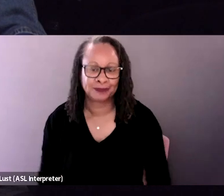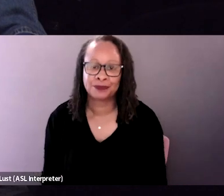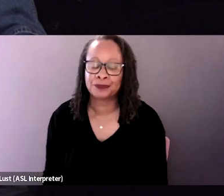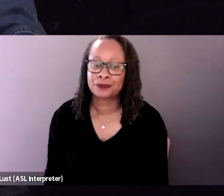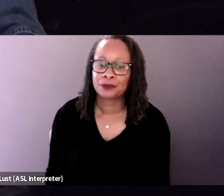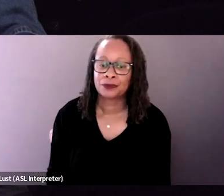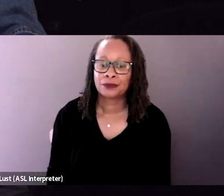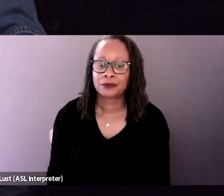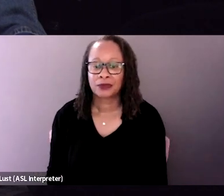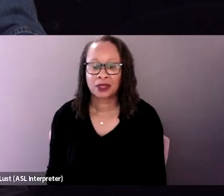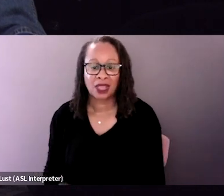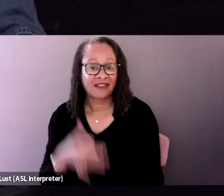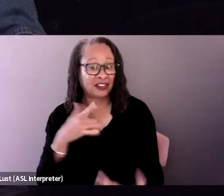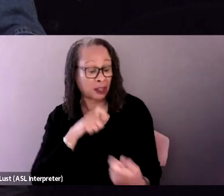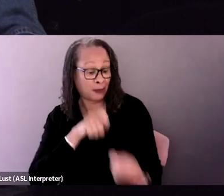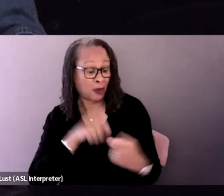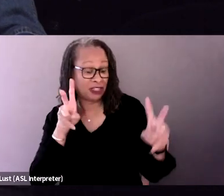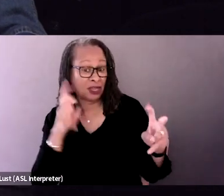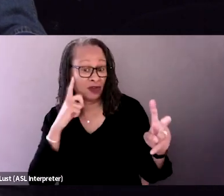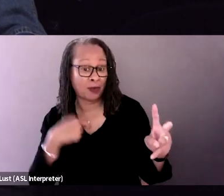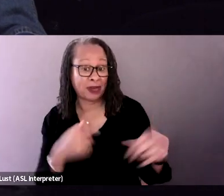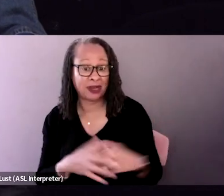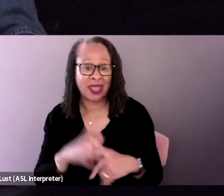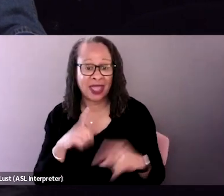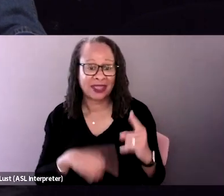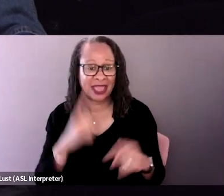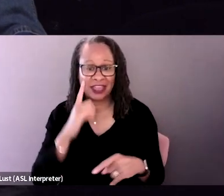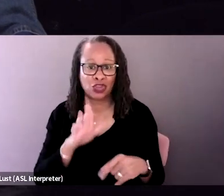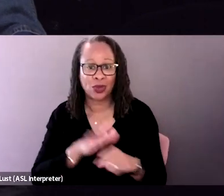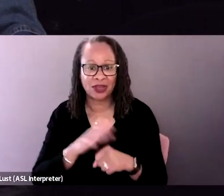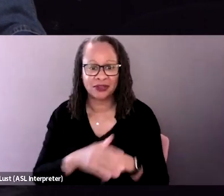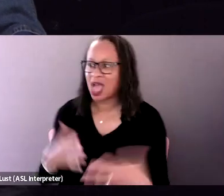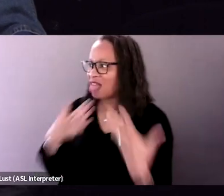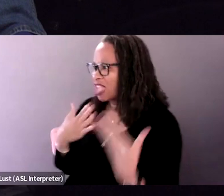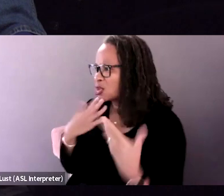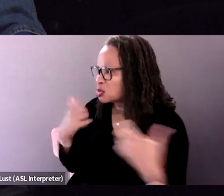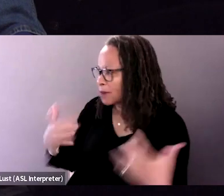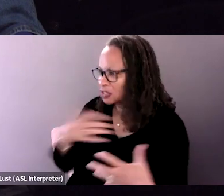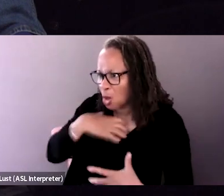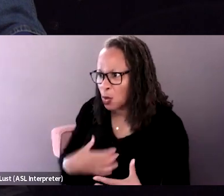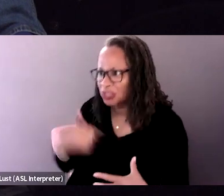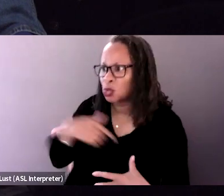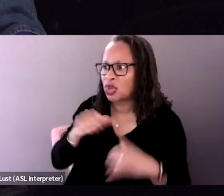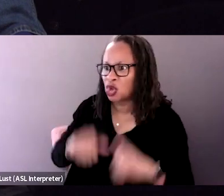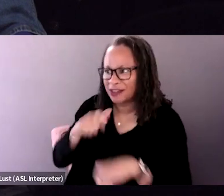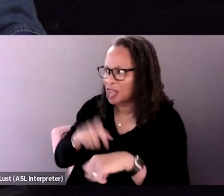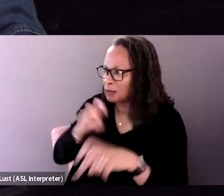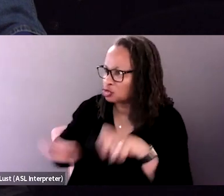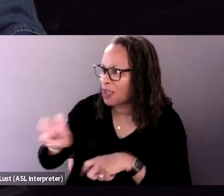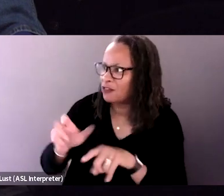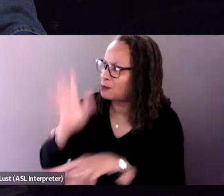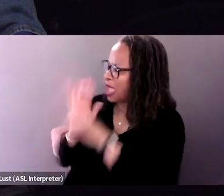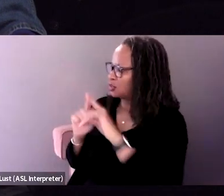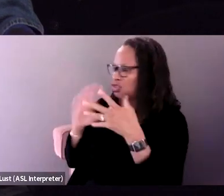And it feels like the perfect title. And I can't thank you guys enough. Thank you so much. I wish that we could have time traveled to this